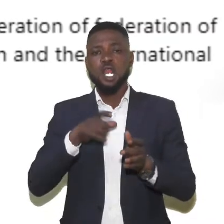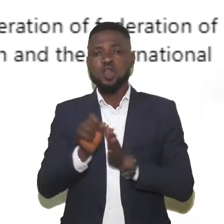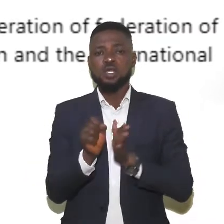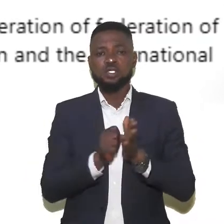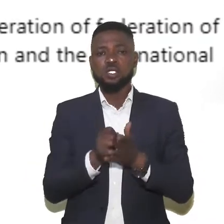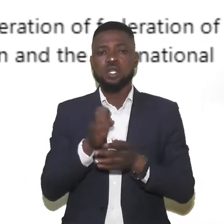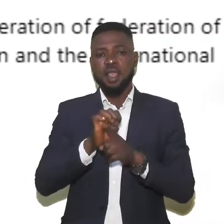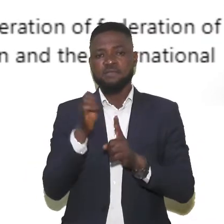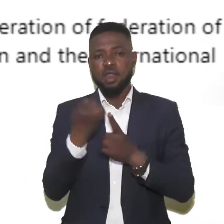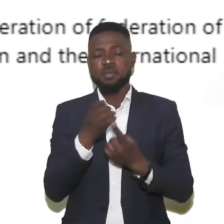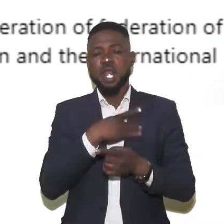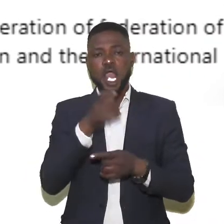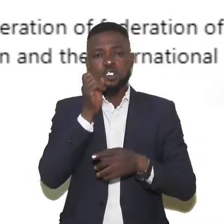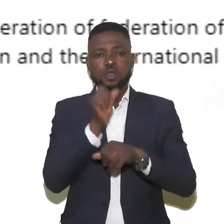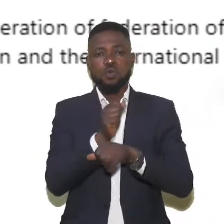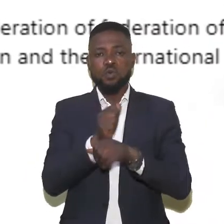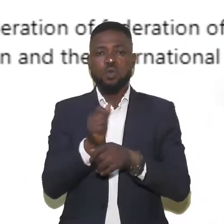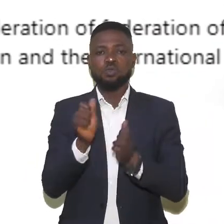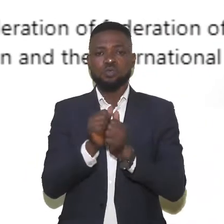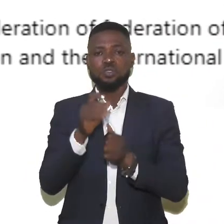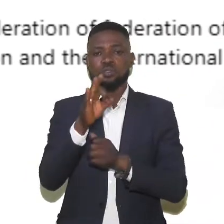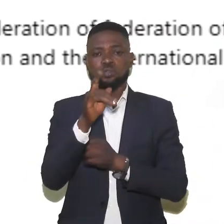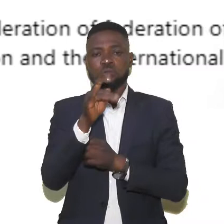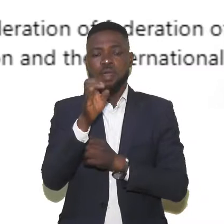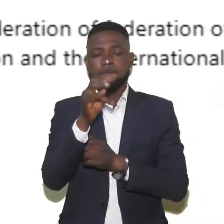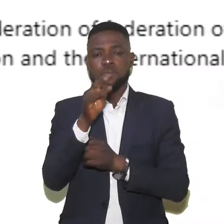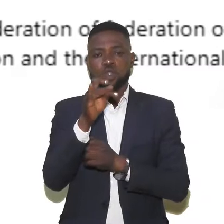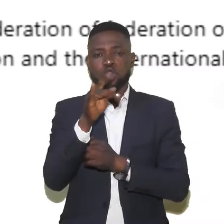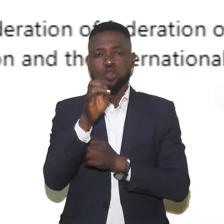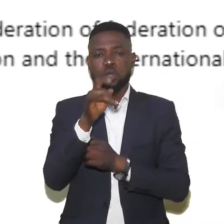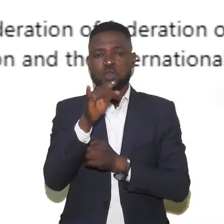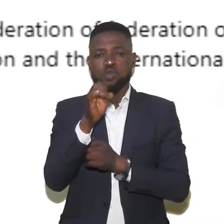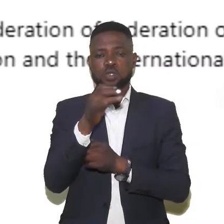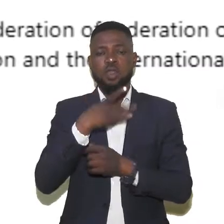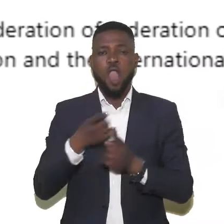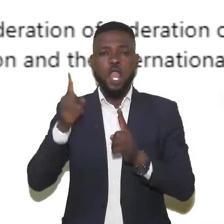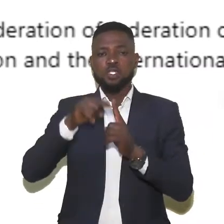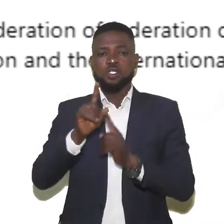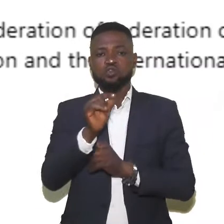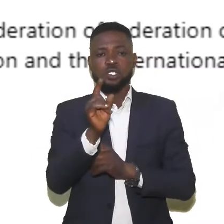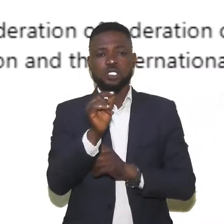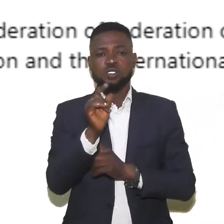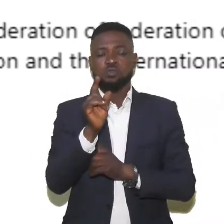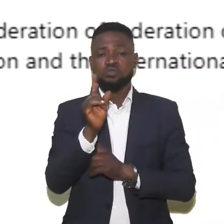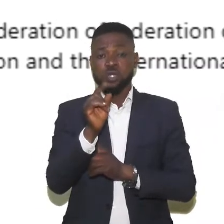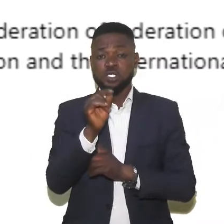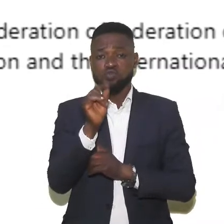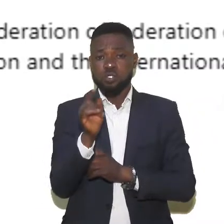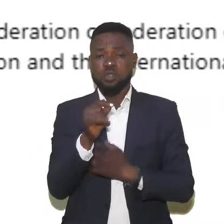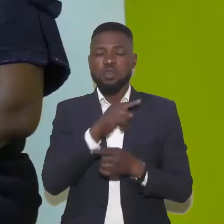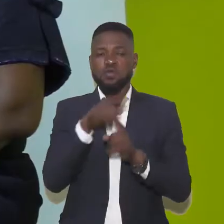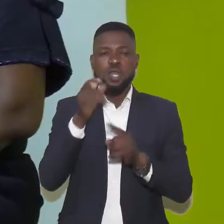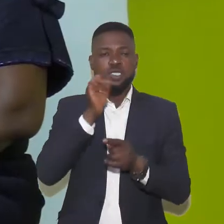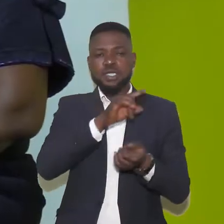also worked with Honorable Justice Shola Doye until February 2020, when she came to head